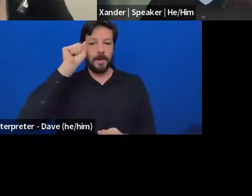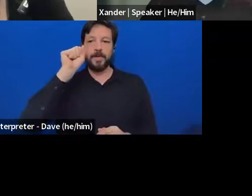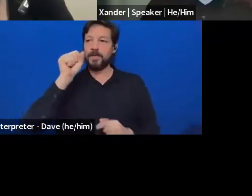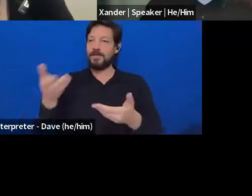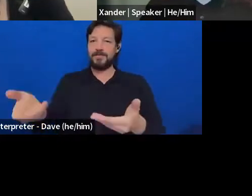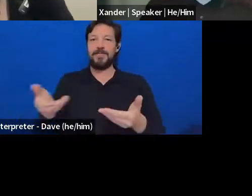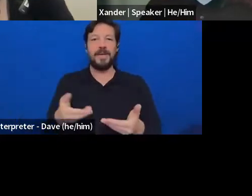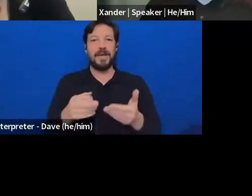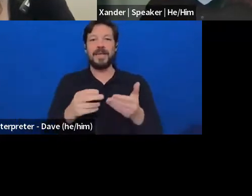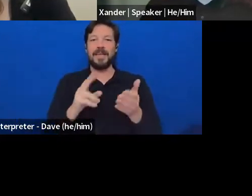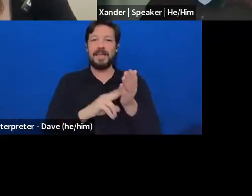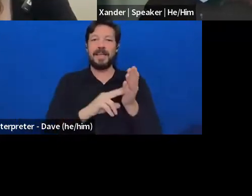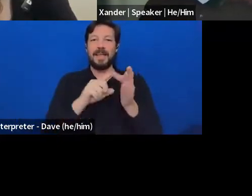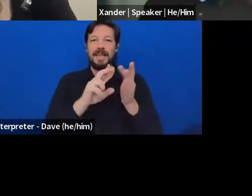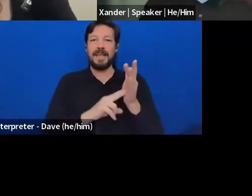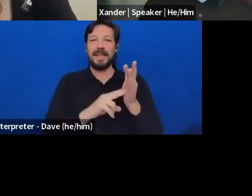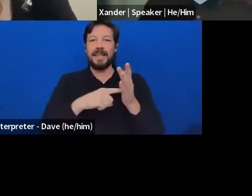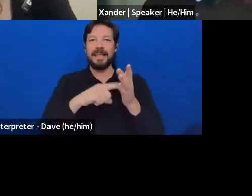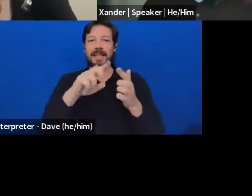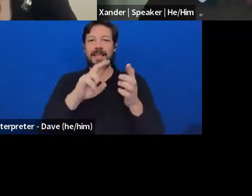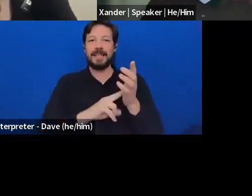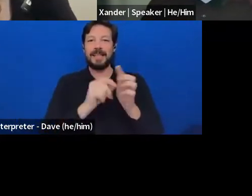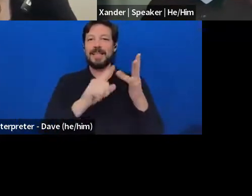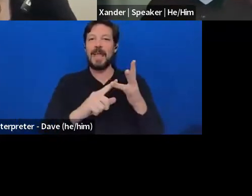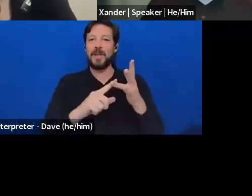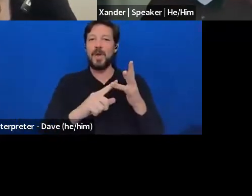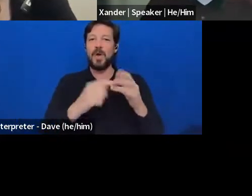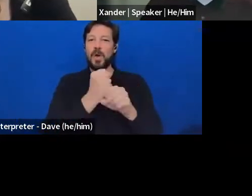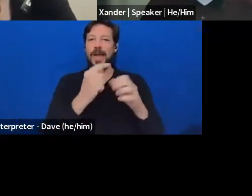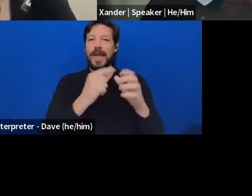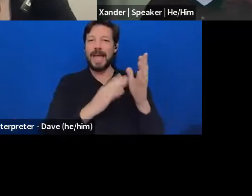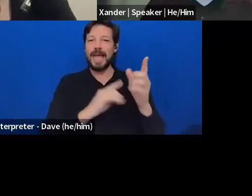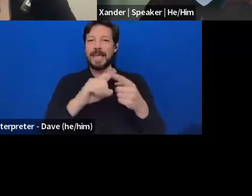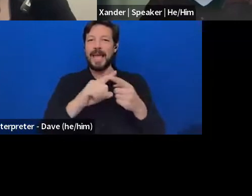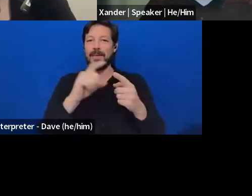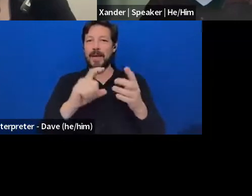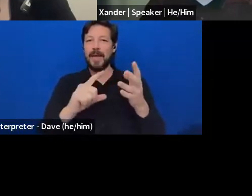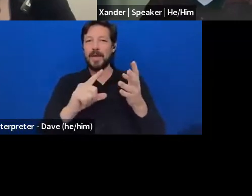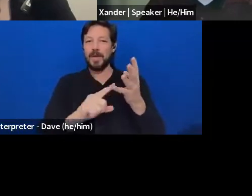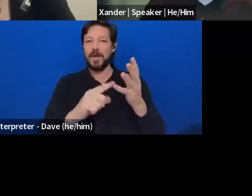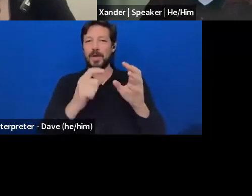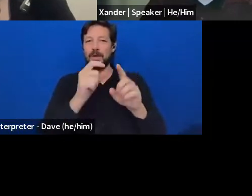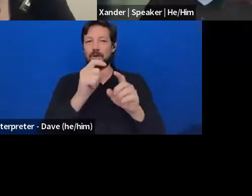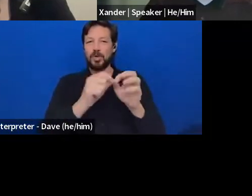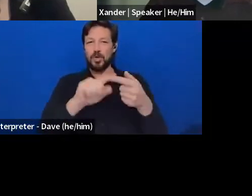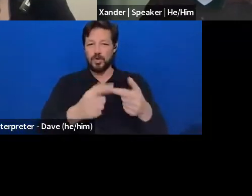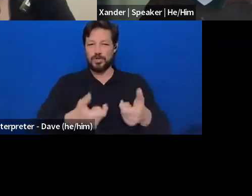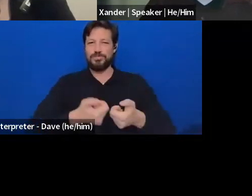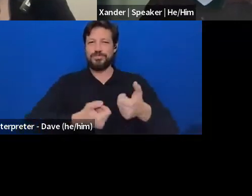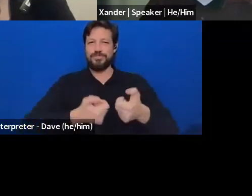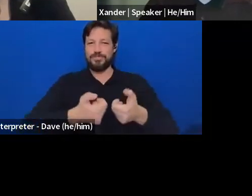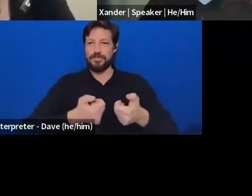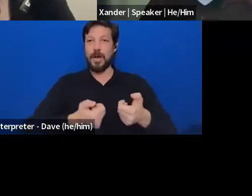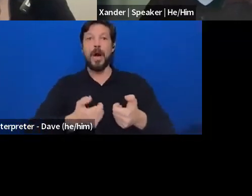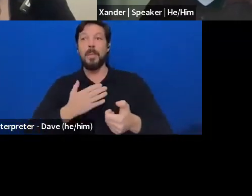GameCube, so we're going a bit far back there. And my younger brother got given a SpongeBob game for his